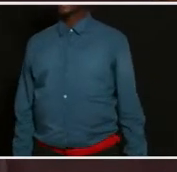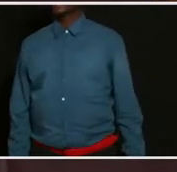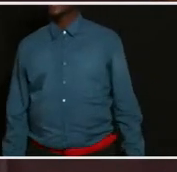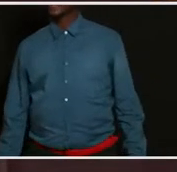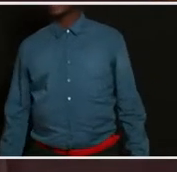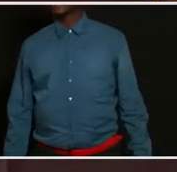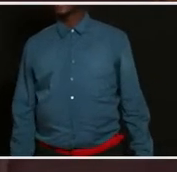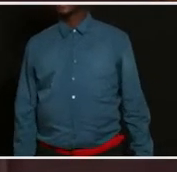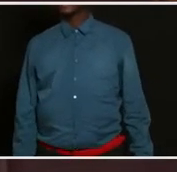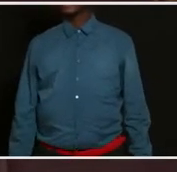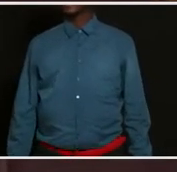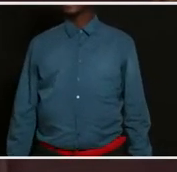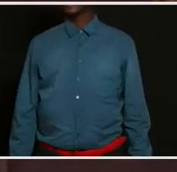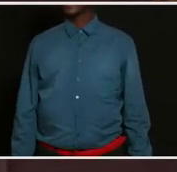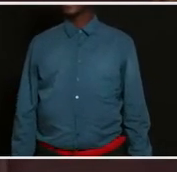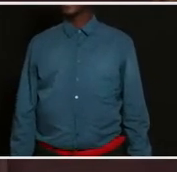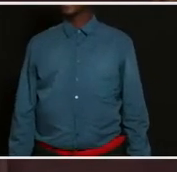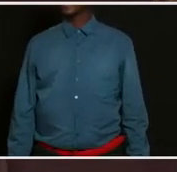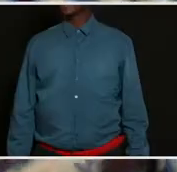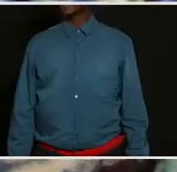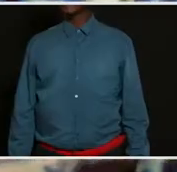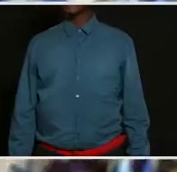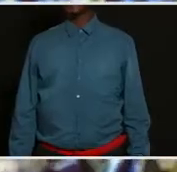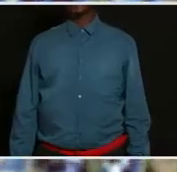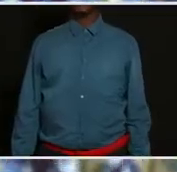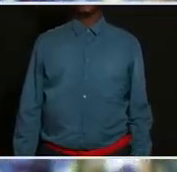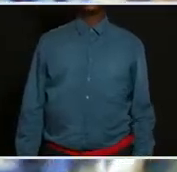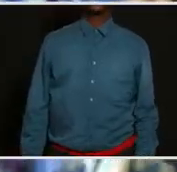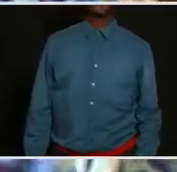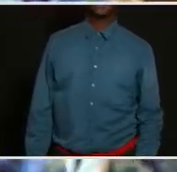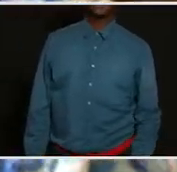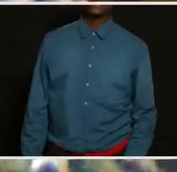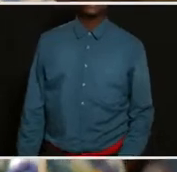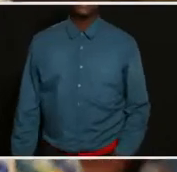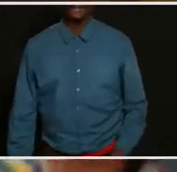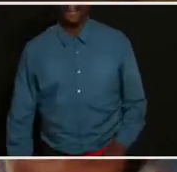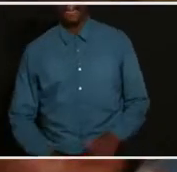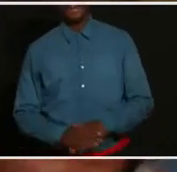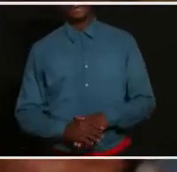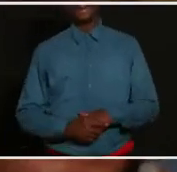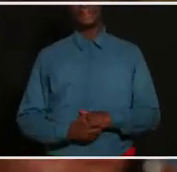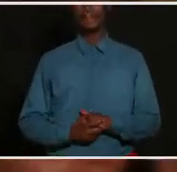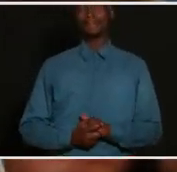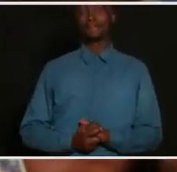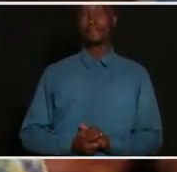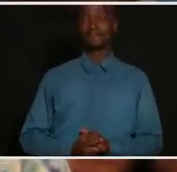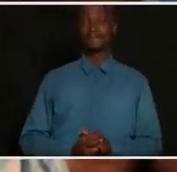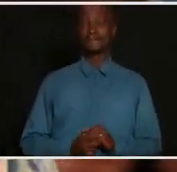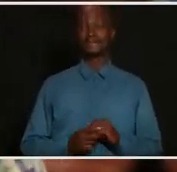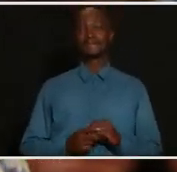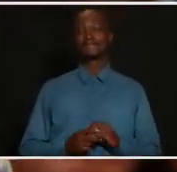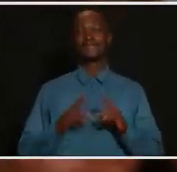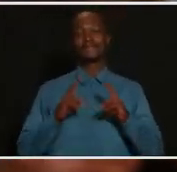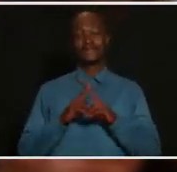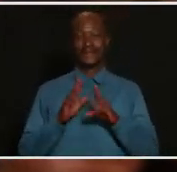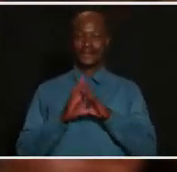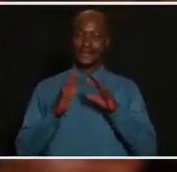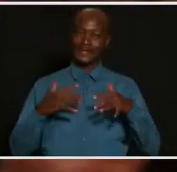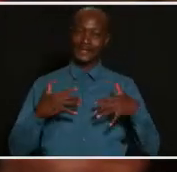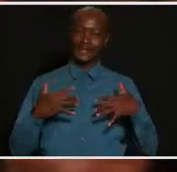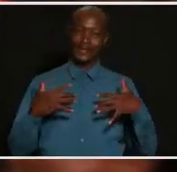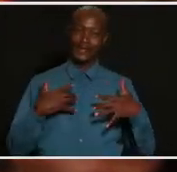yeah okay I'm Elsa van Viller I am a very concerned citizen